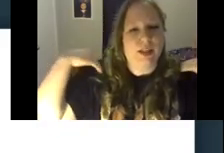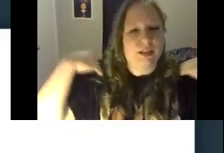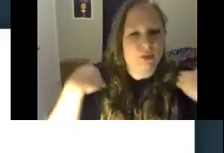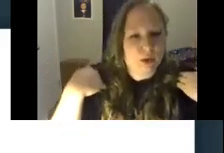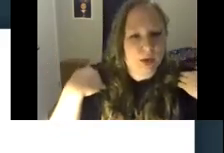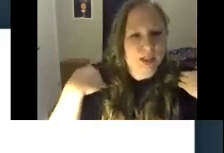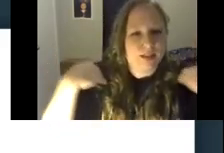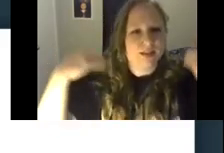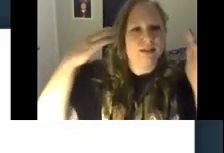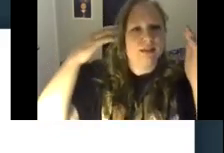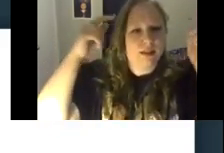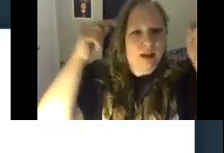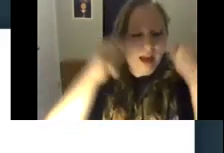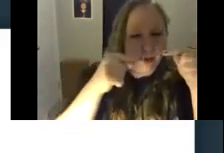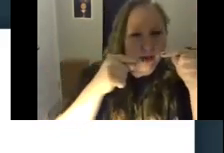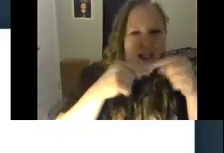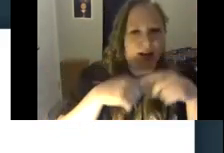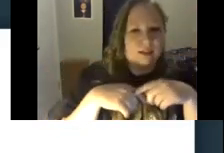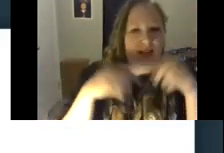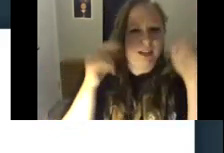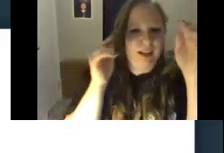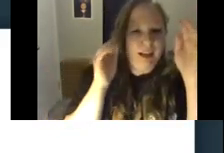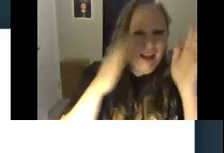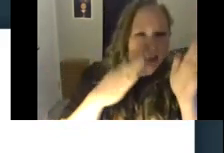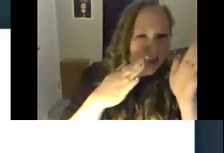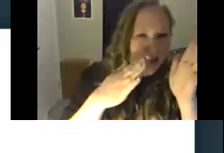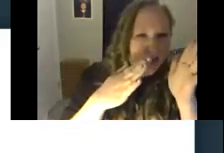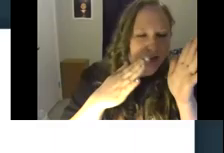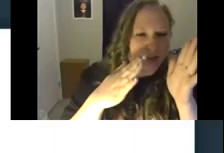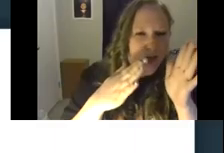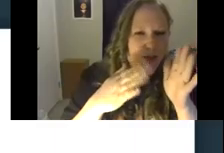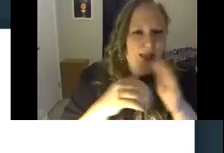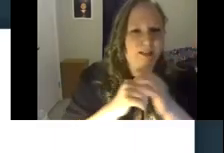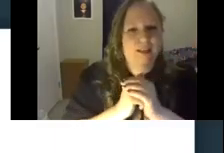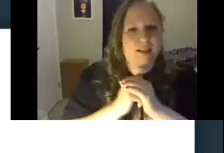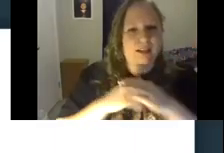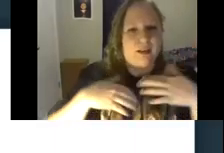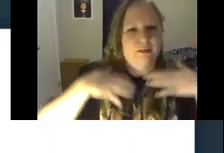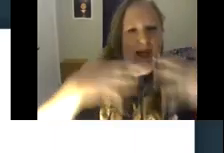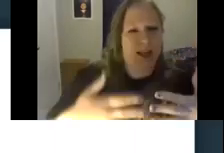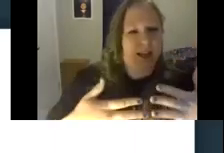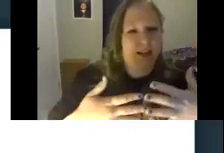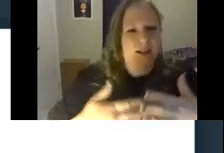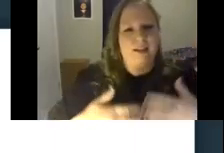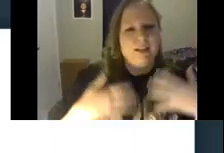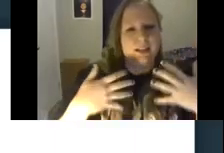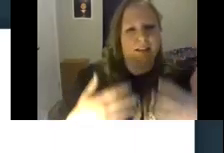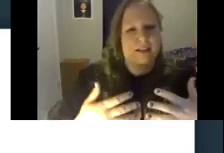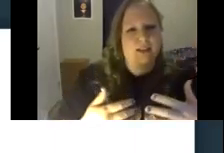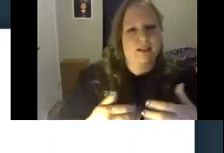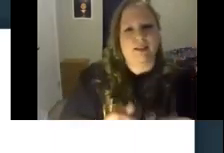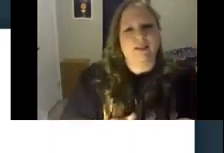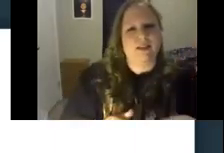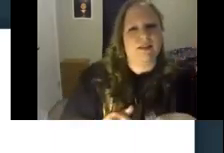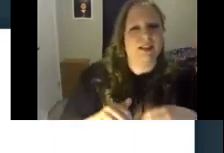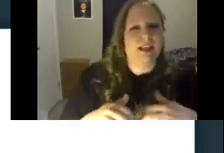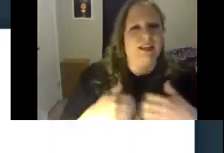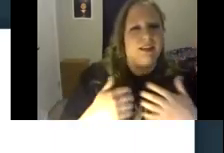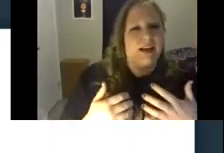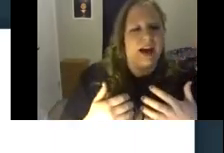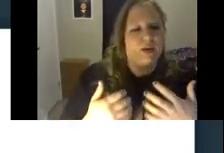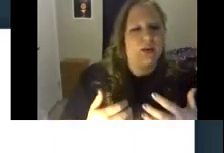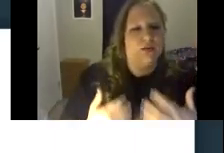you lean forward, eyebrows down, head tilted a little bit. Like make it,